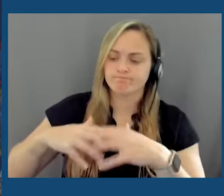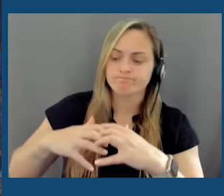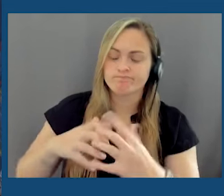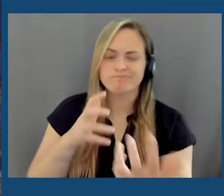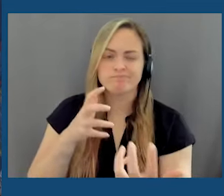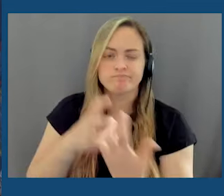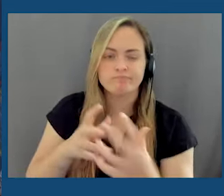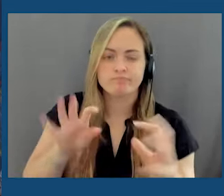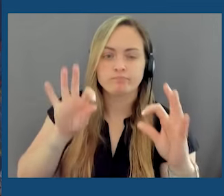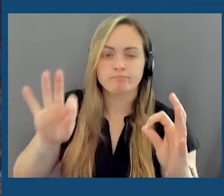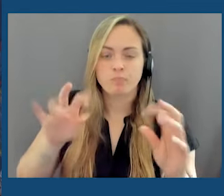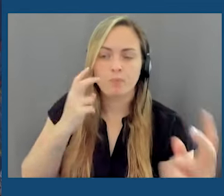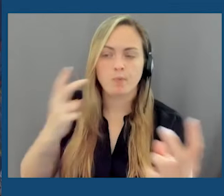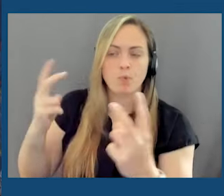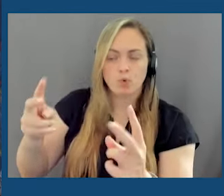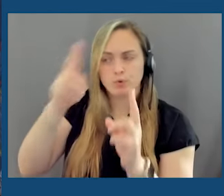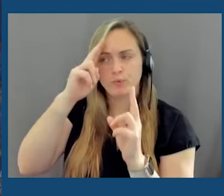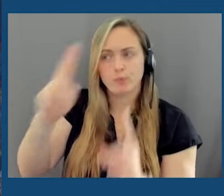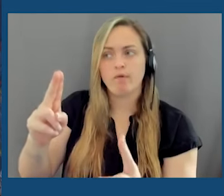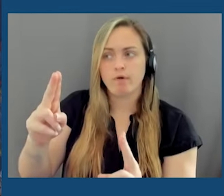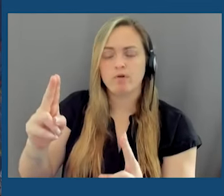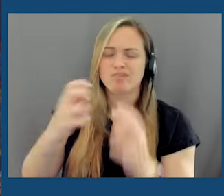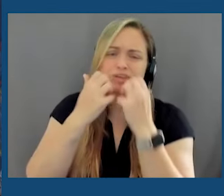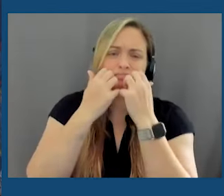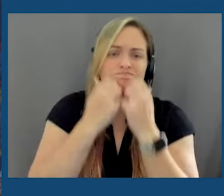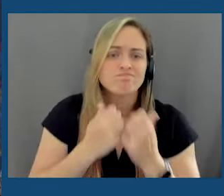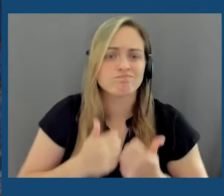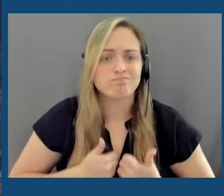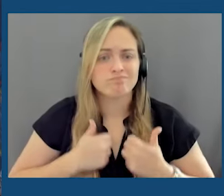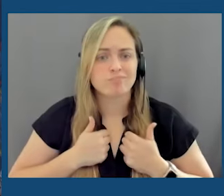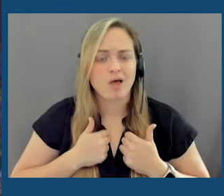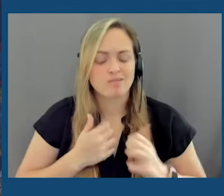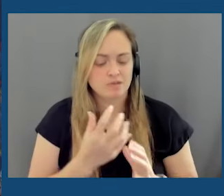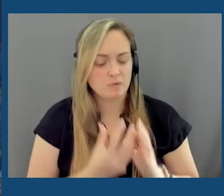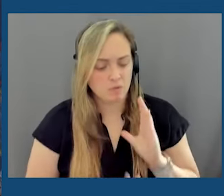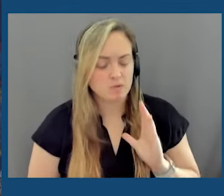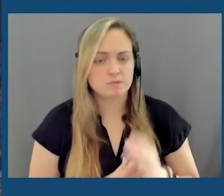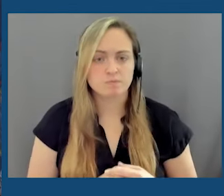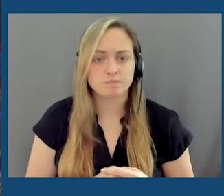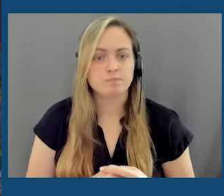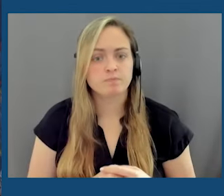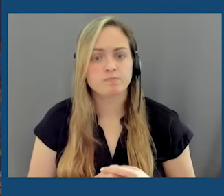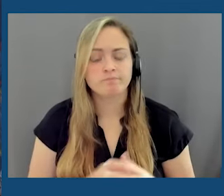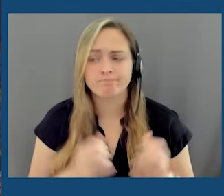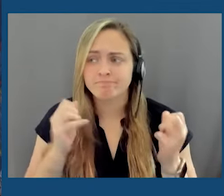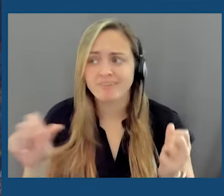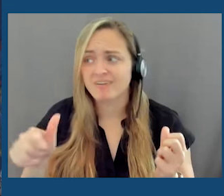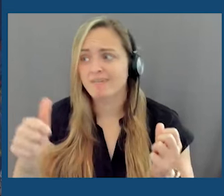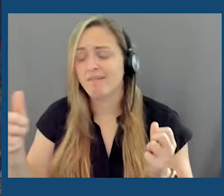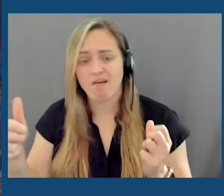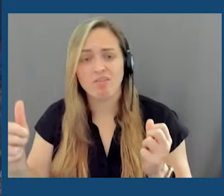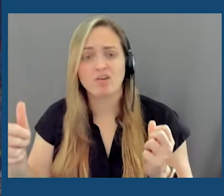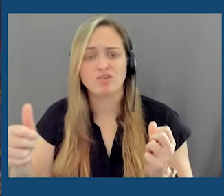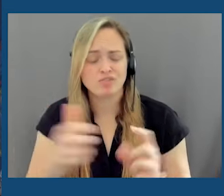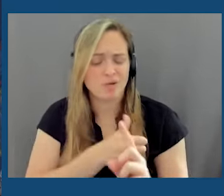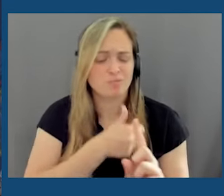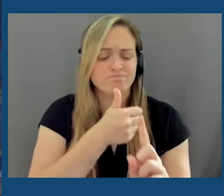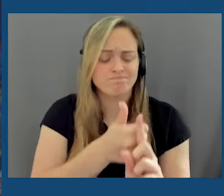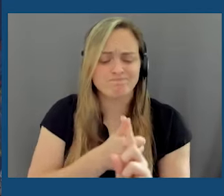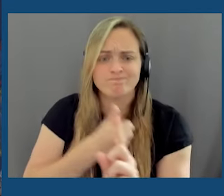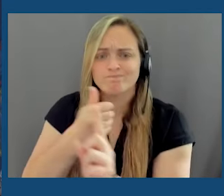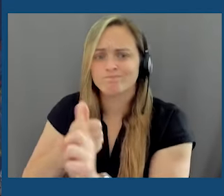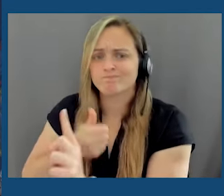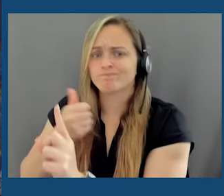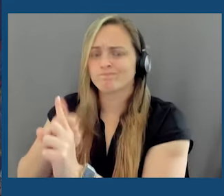memorial to honor the precious lives that were lost and the many others that were impacted on